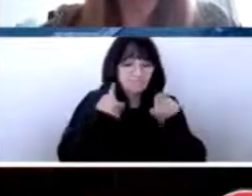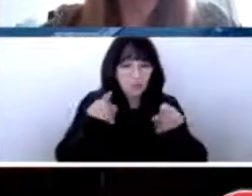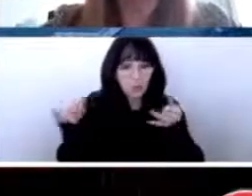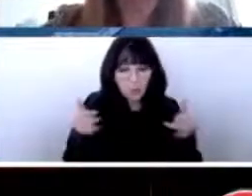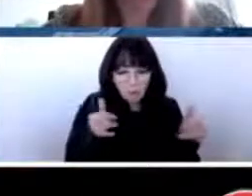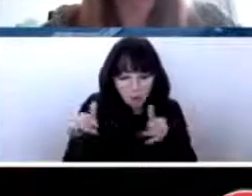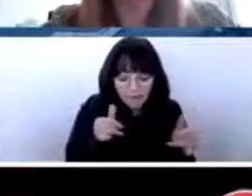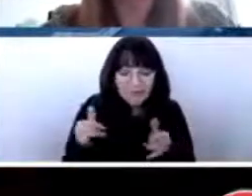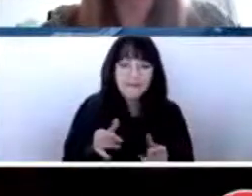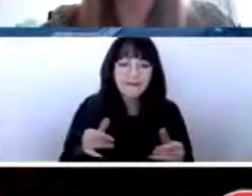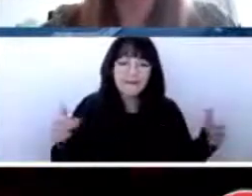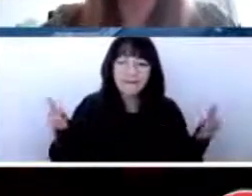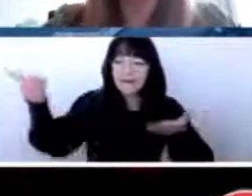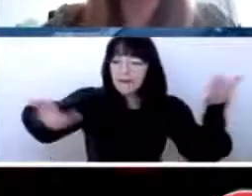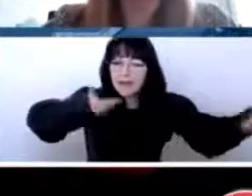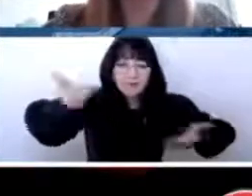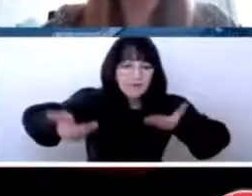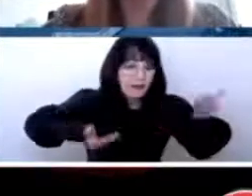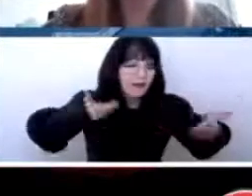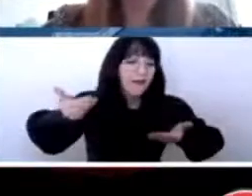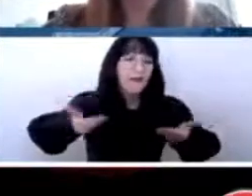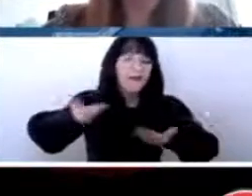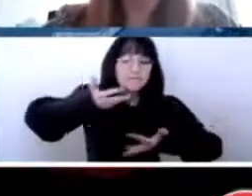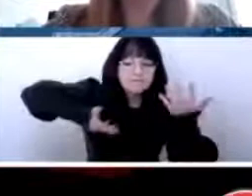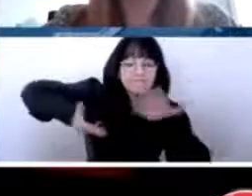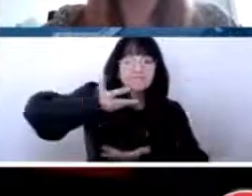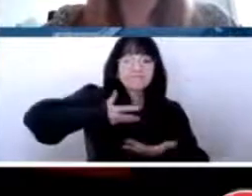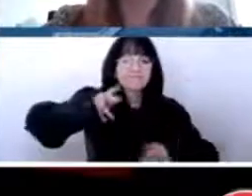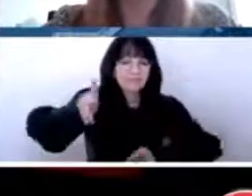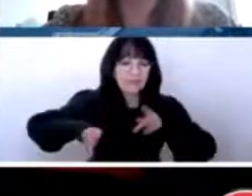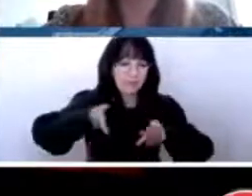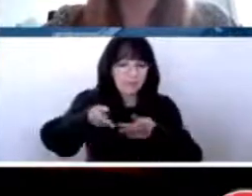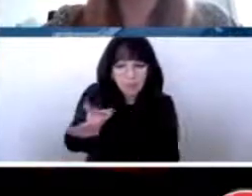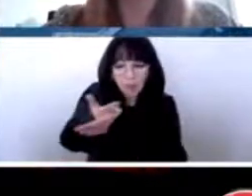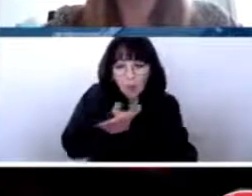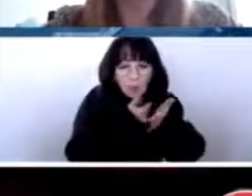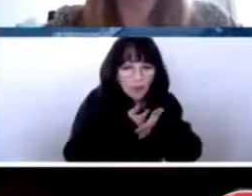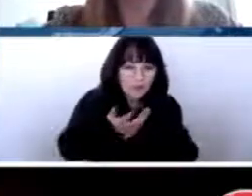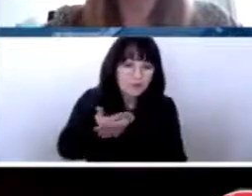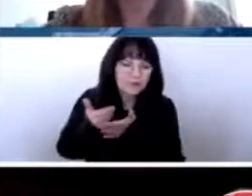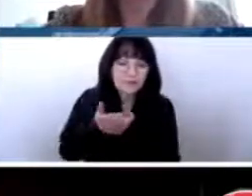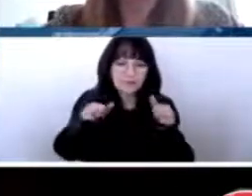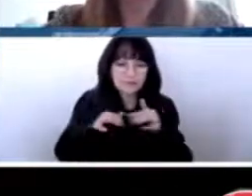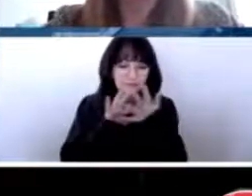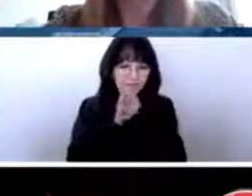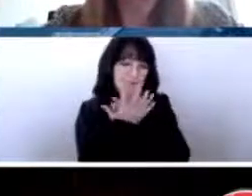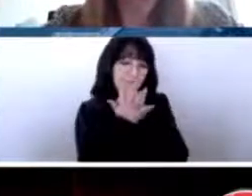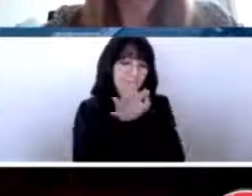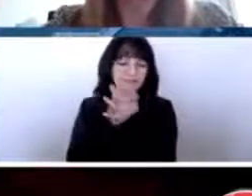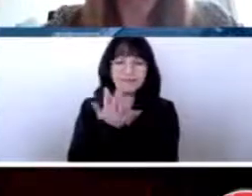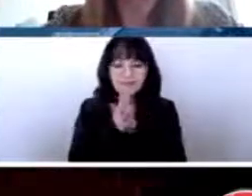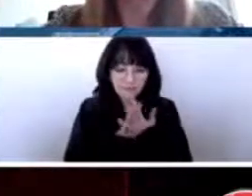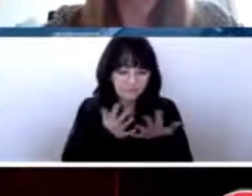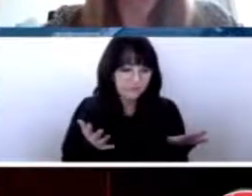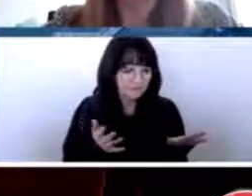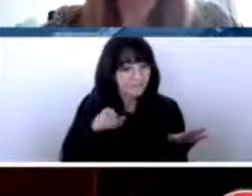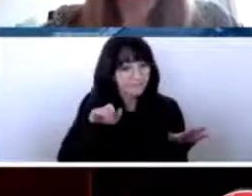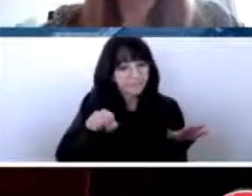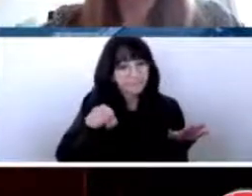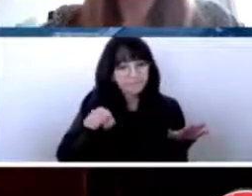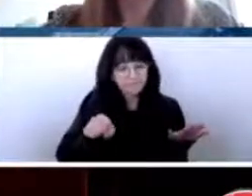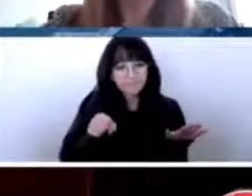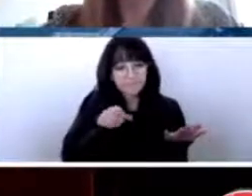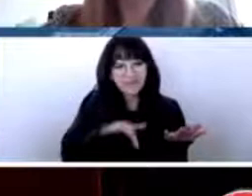since the beginning, hospitalizations really are one of the truest indicators of spread in our state.